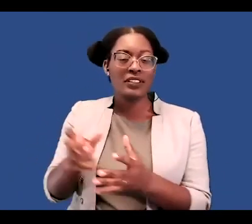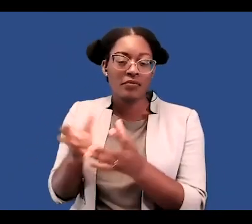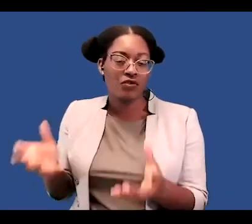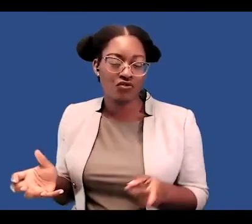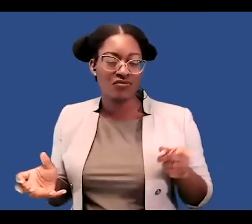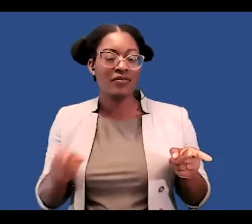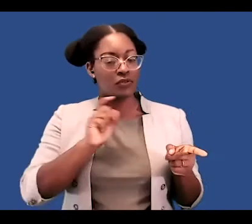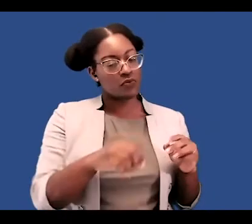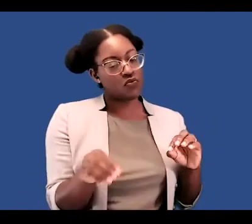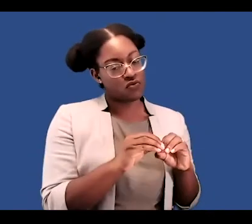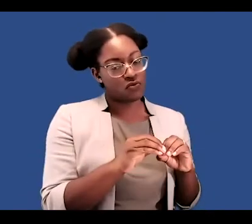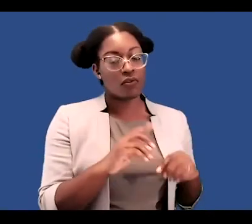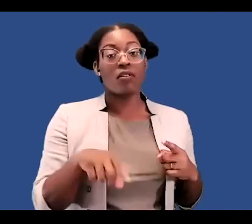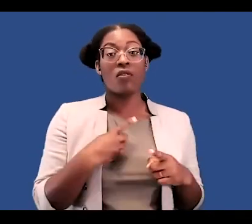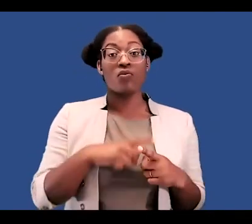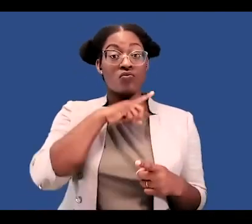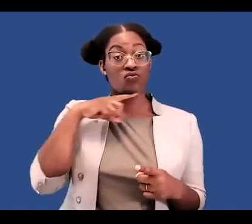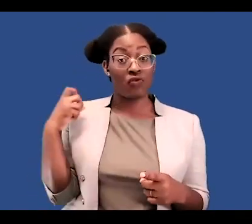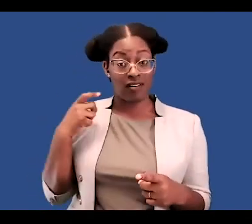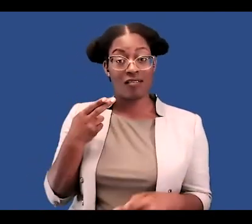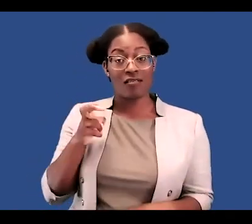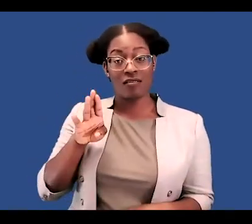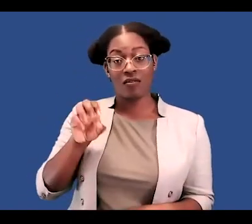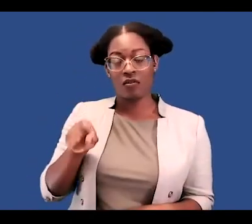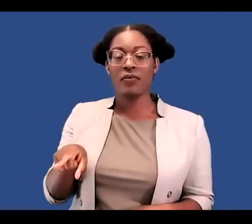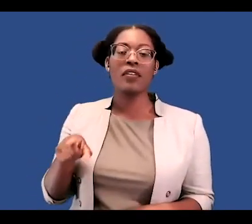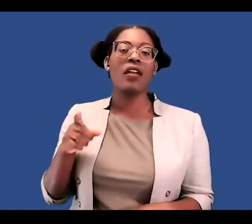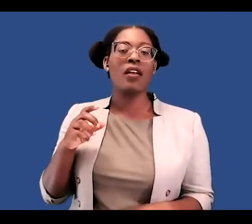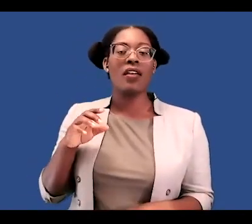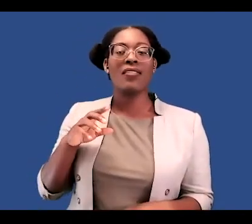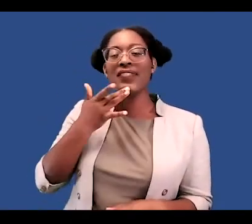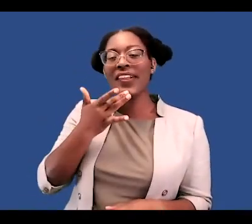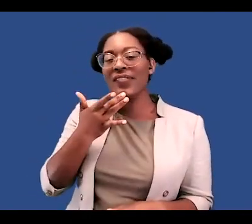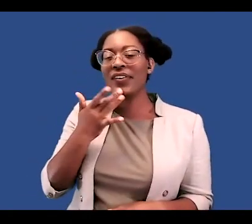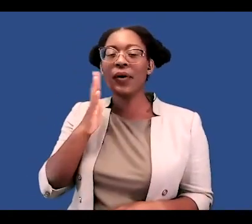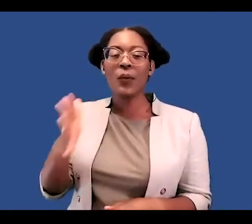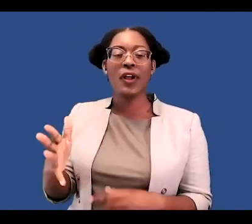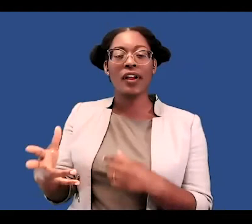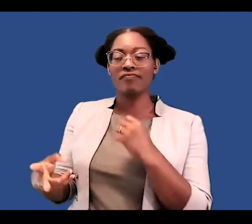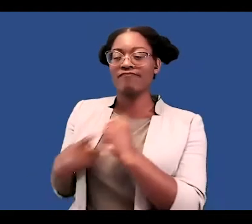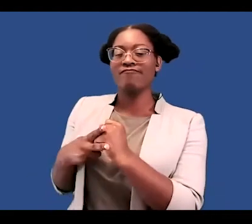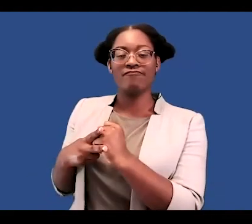dry herbs, they kind of locks in the flavor,